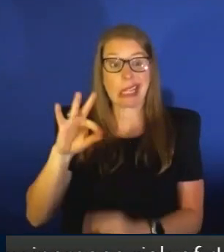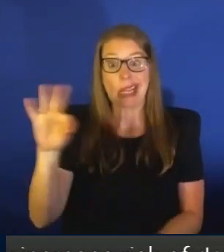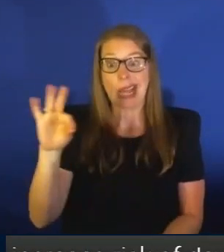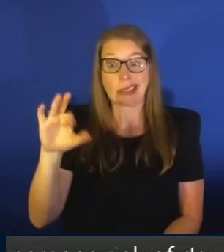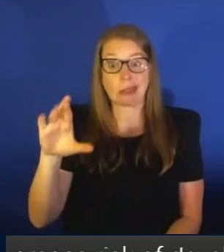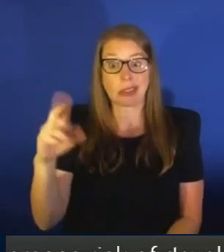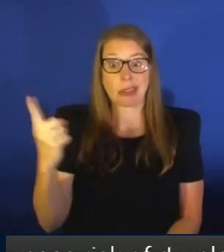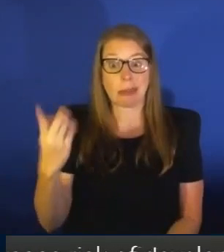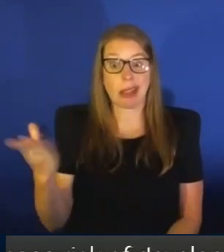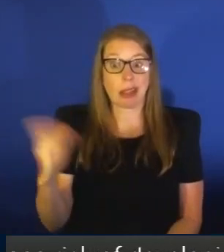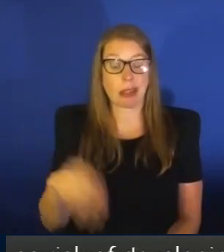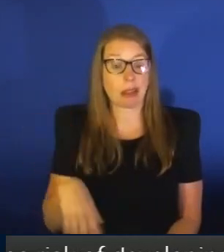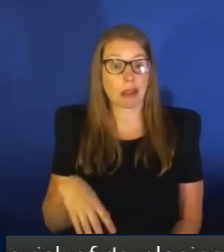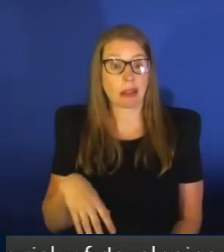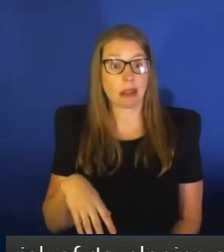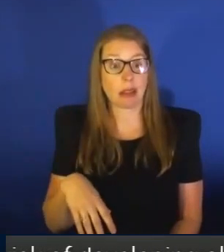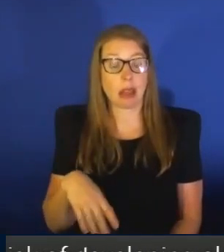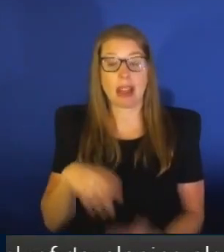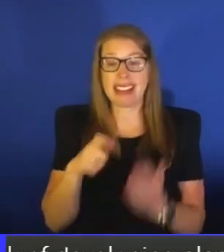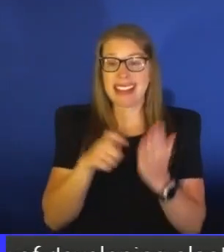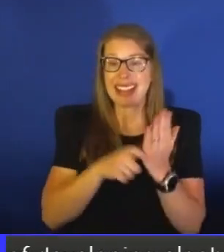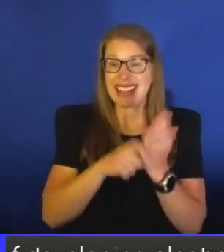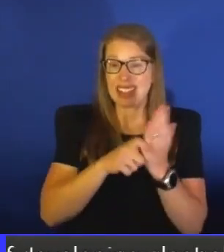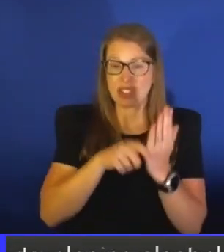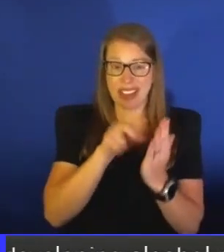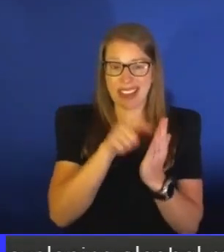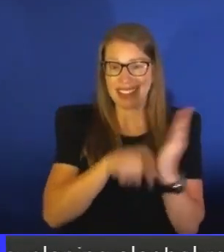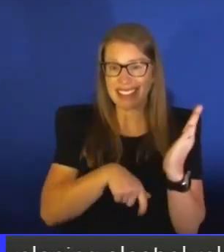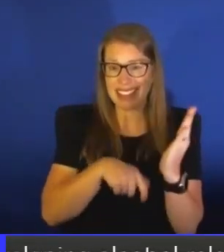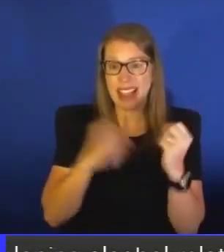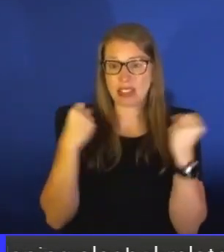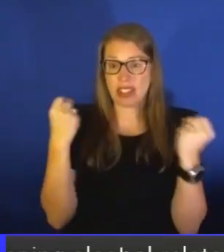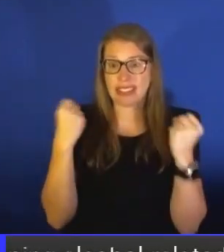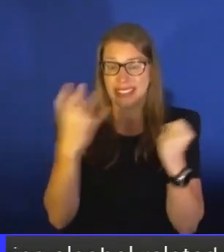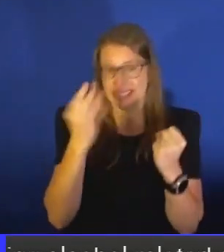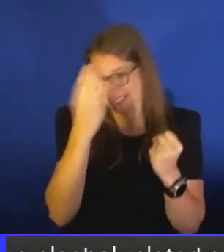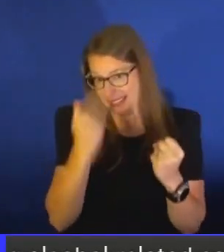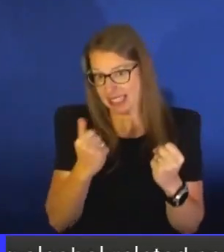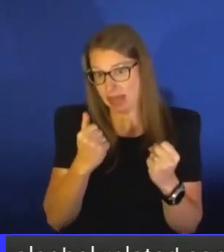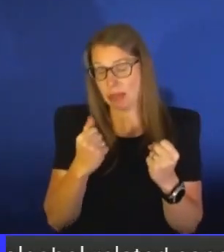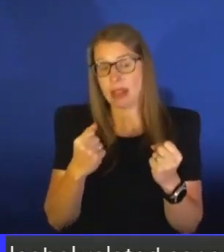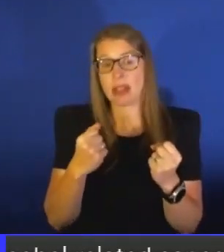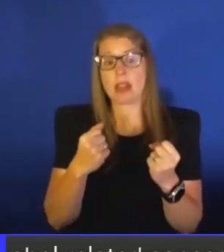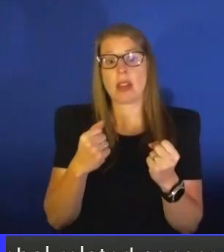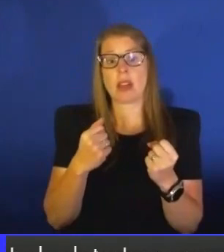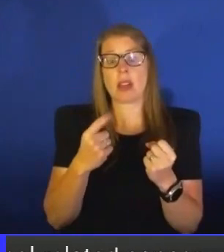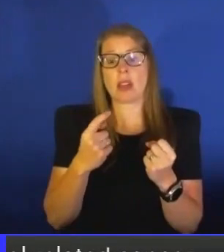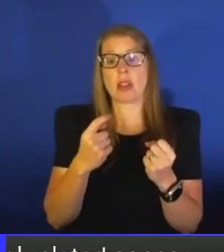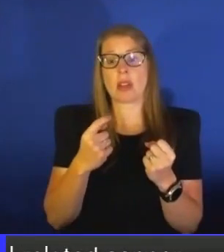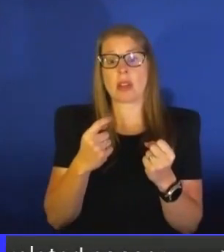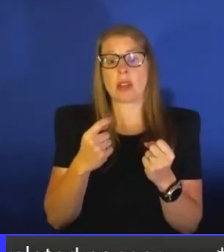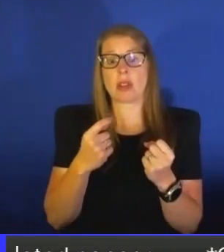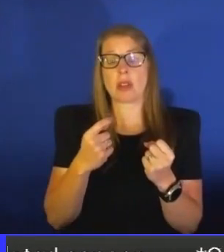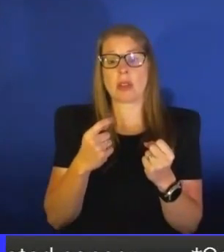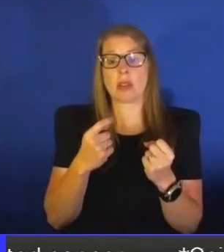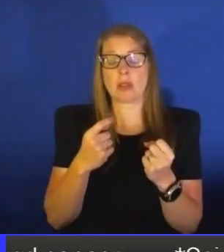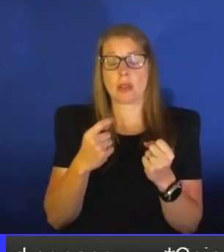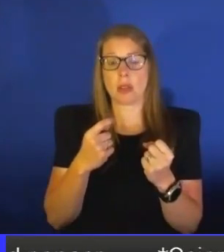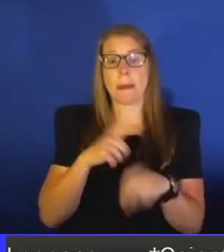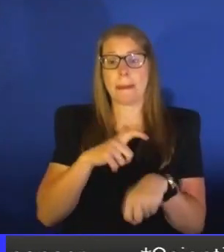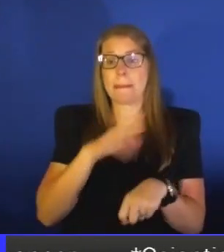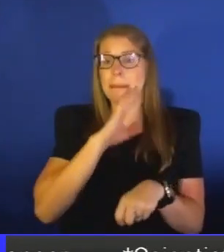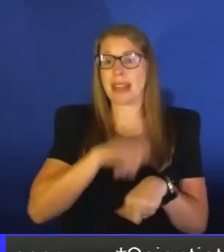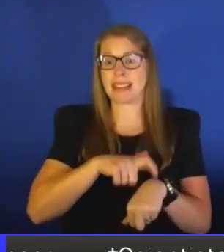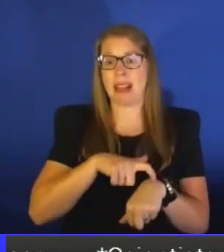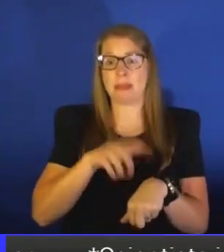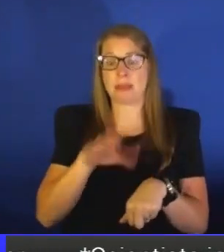literature about even exercise and sleep. The main thing about exercise and sleep is you want to remove it from the bedtime. Some patients will say, I never have